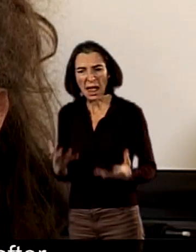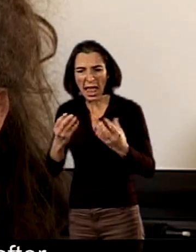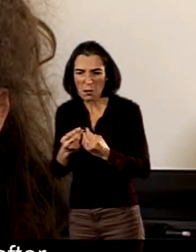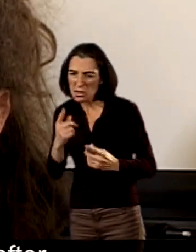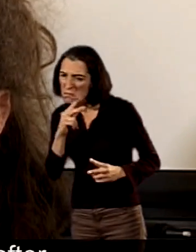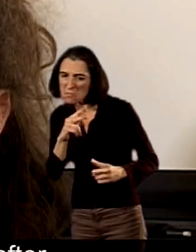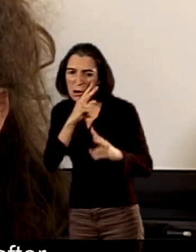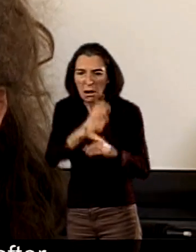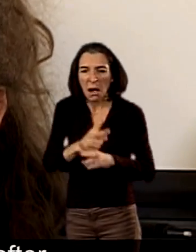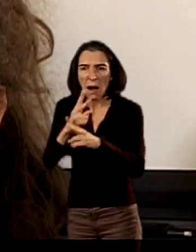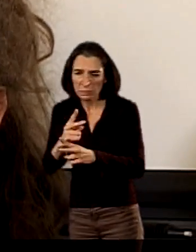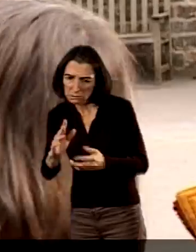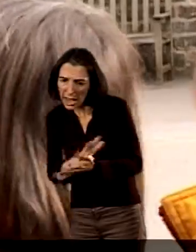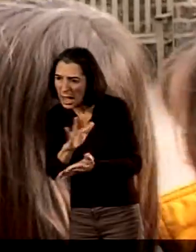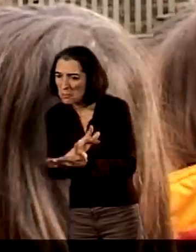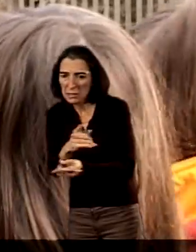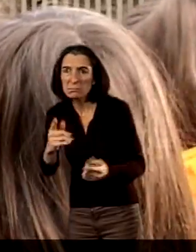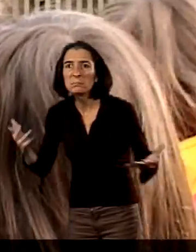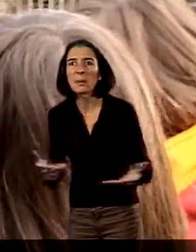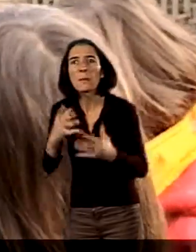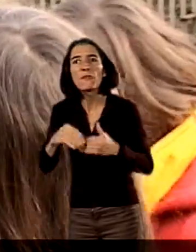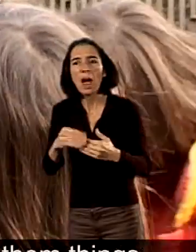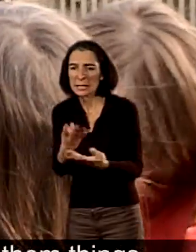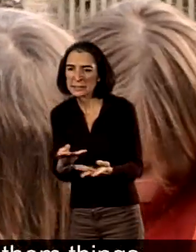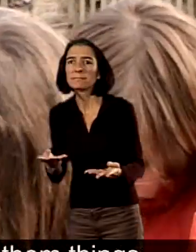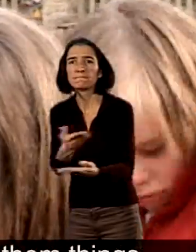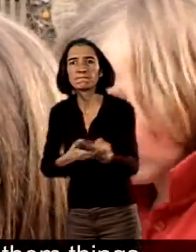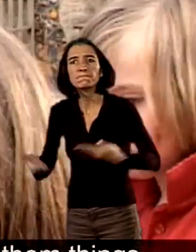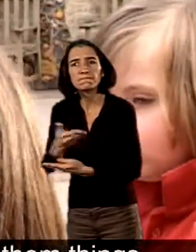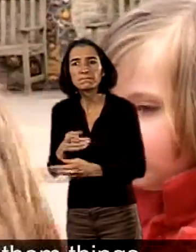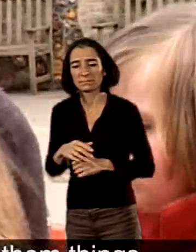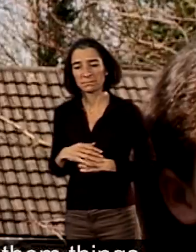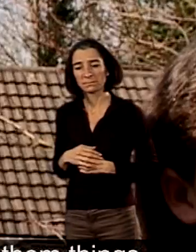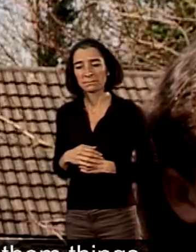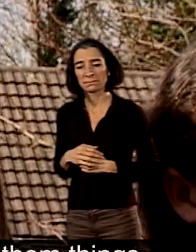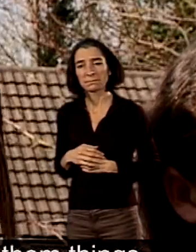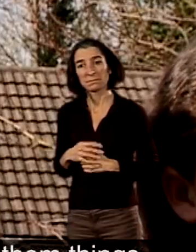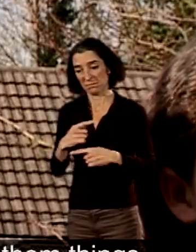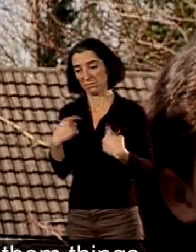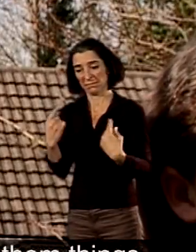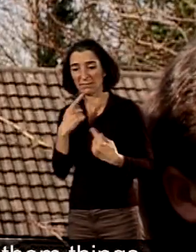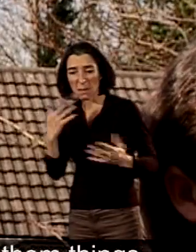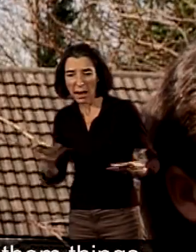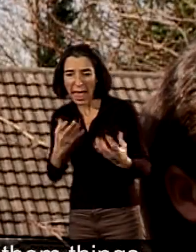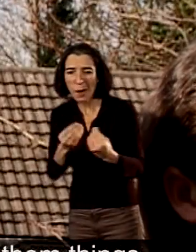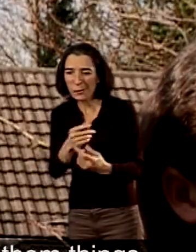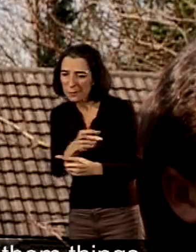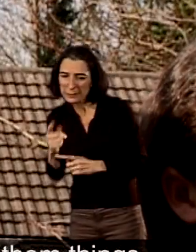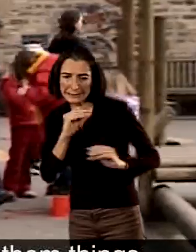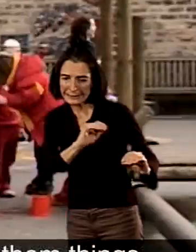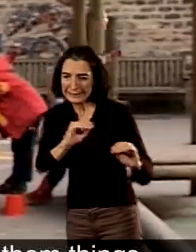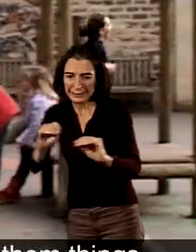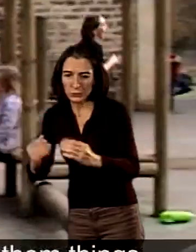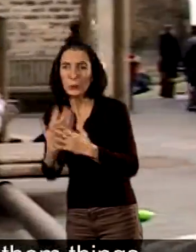after them and make sure they're happy and playing with their friends. Get to play with them and teach them things that they don't really know.